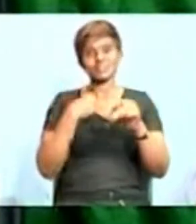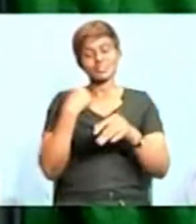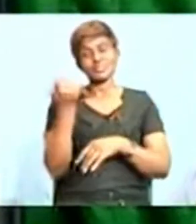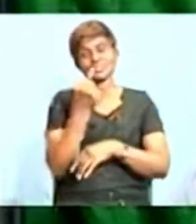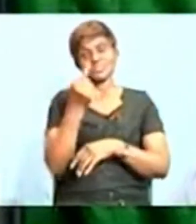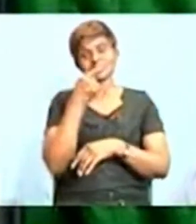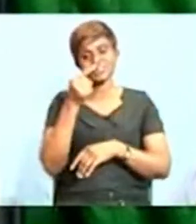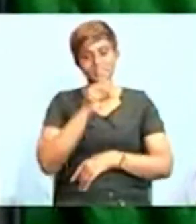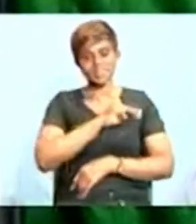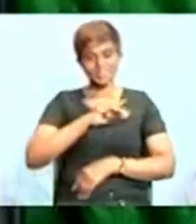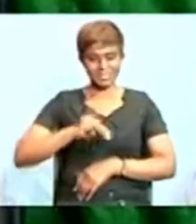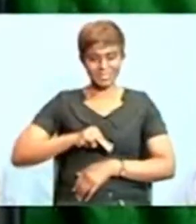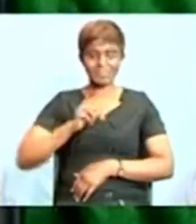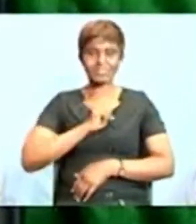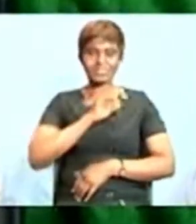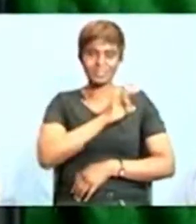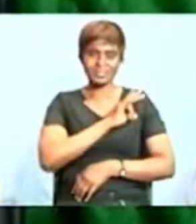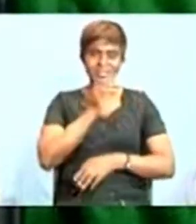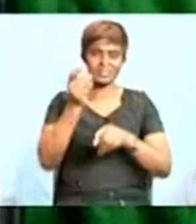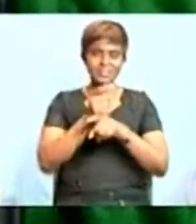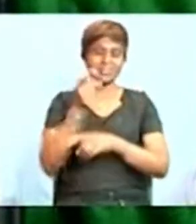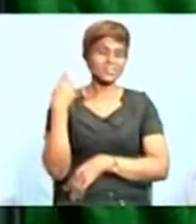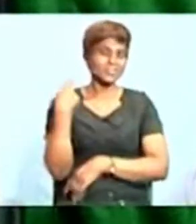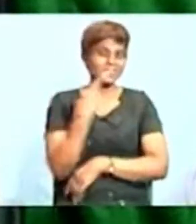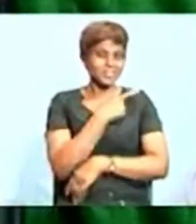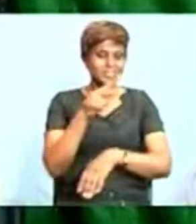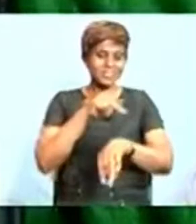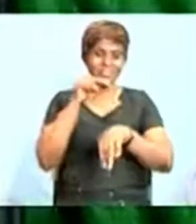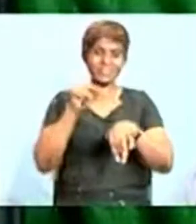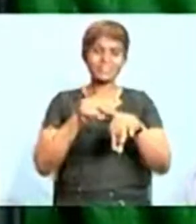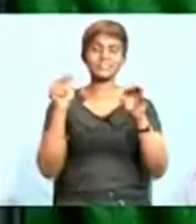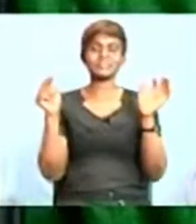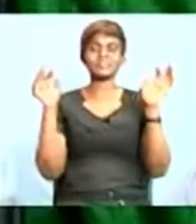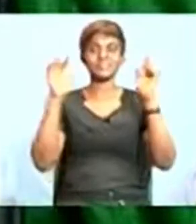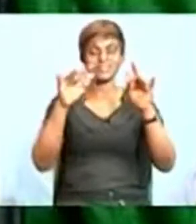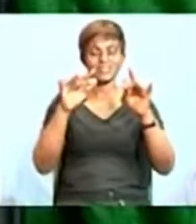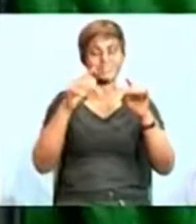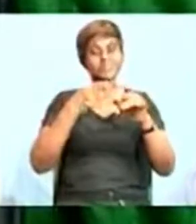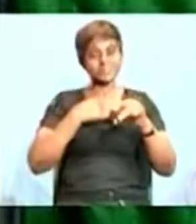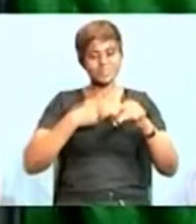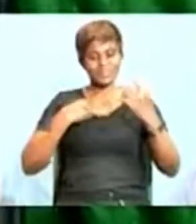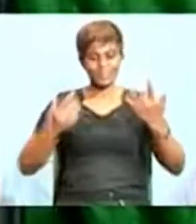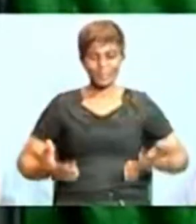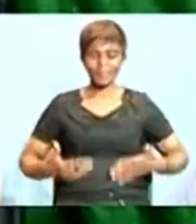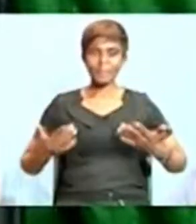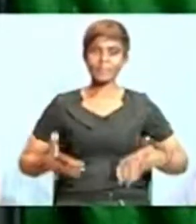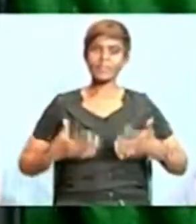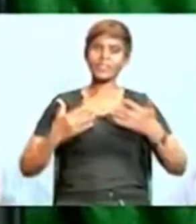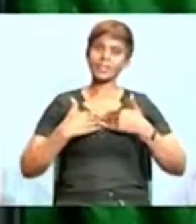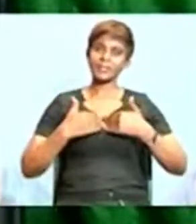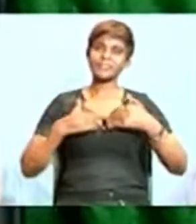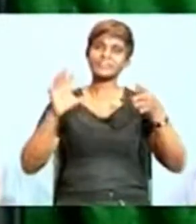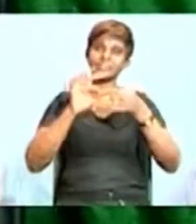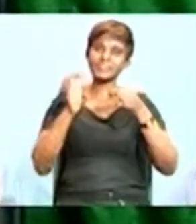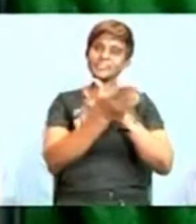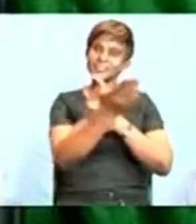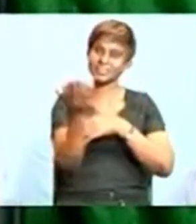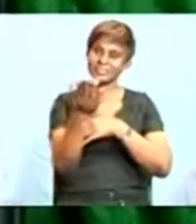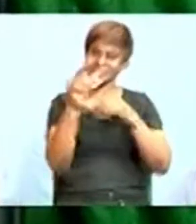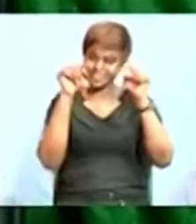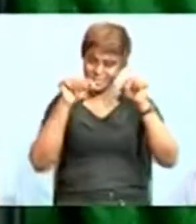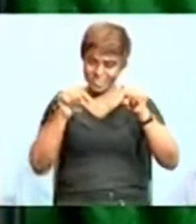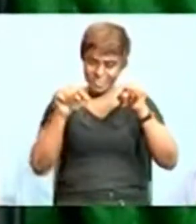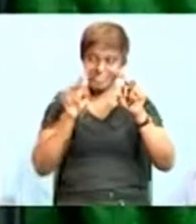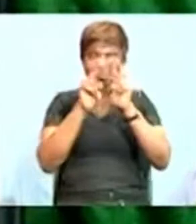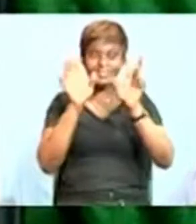say members of staff from the National Assembly, I am delighted to join you on this very